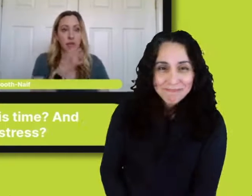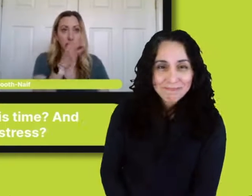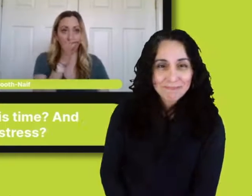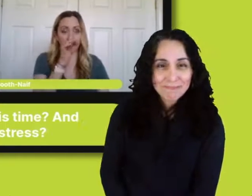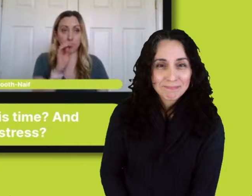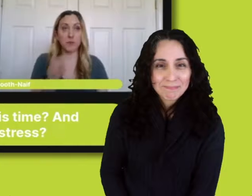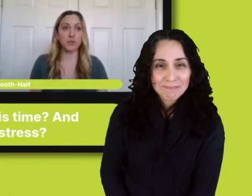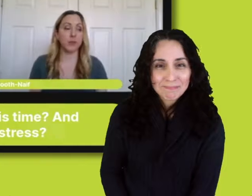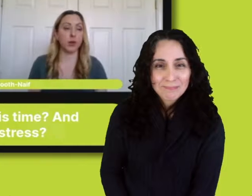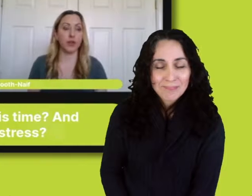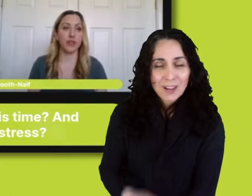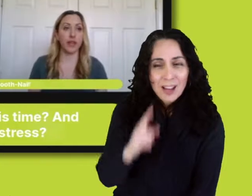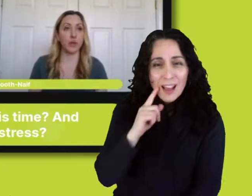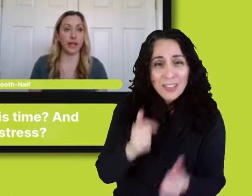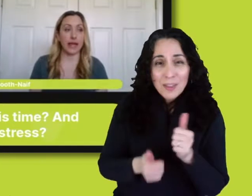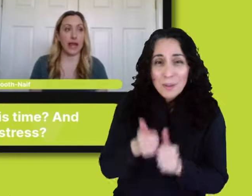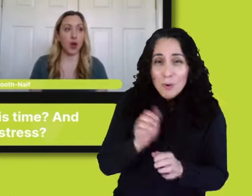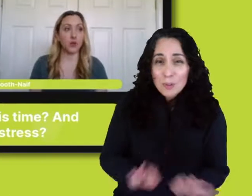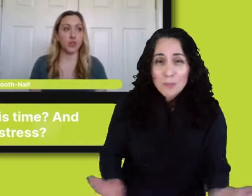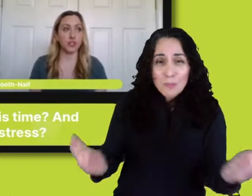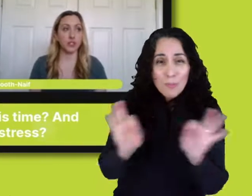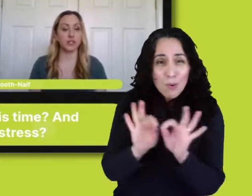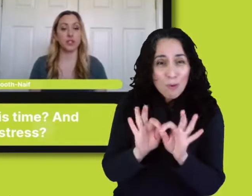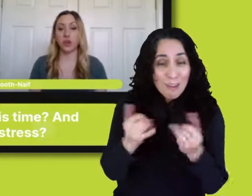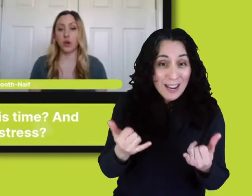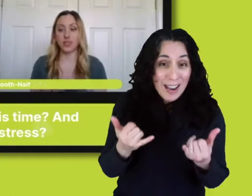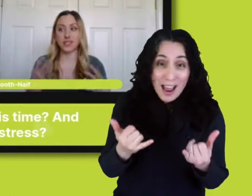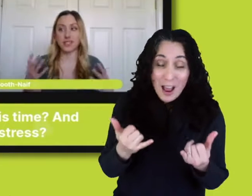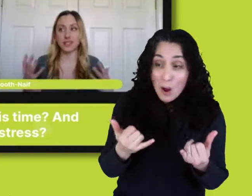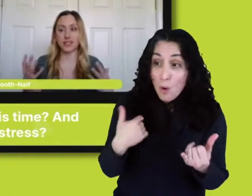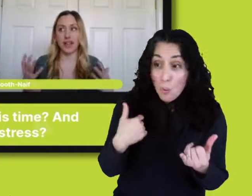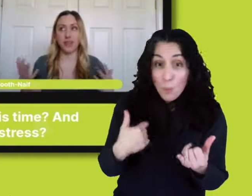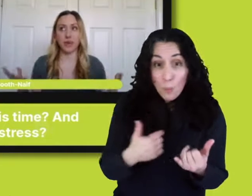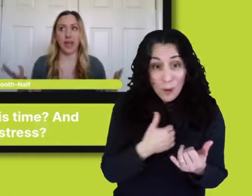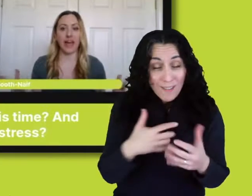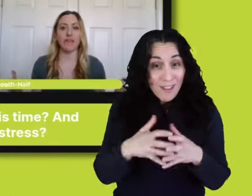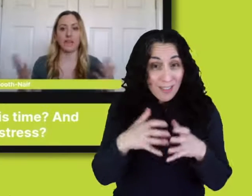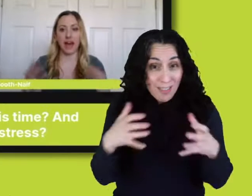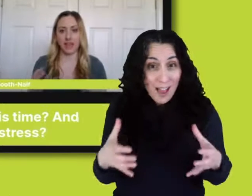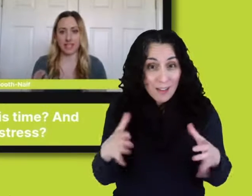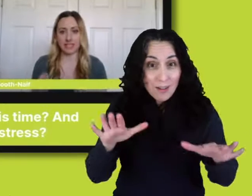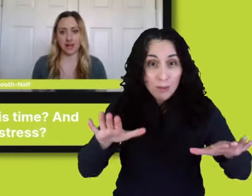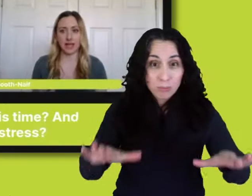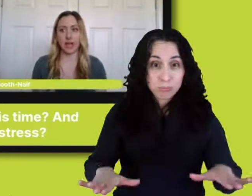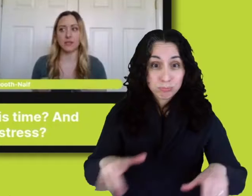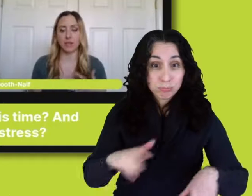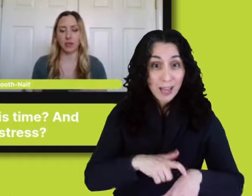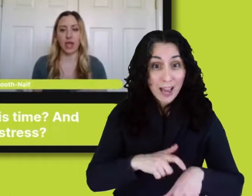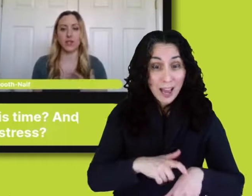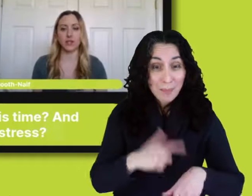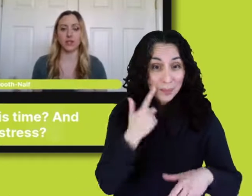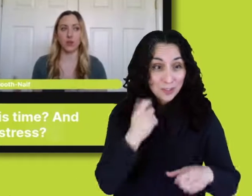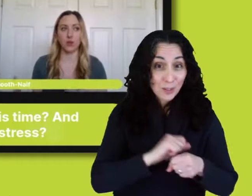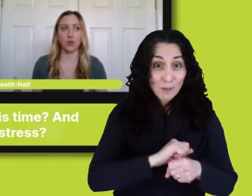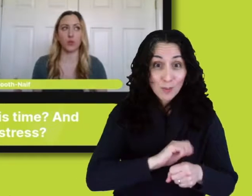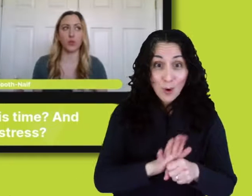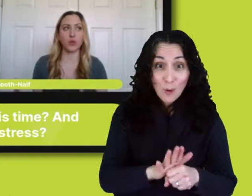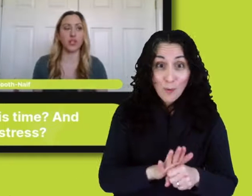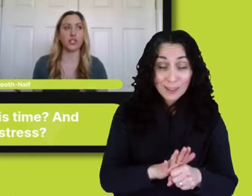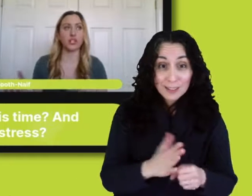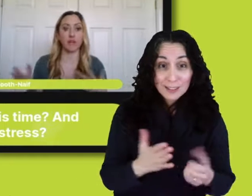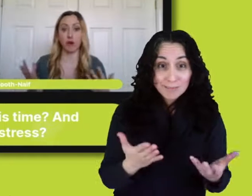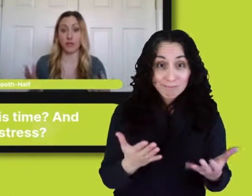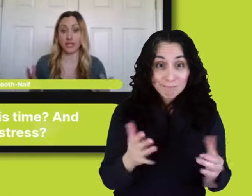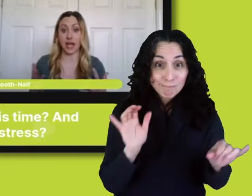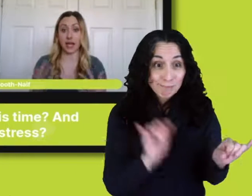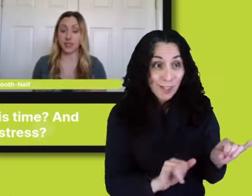I mean, I think the most important thing right now is to, this is now that we have a lot of this downtime, is to actually,